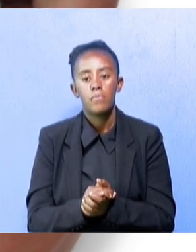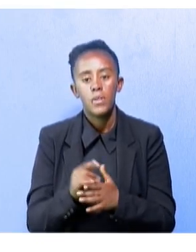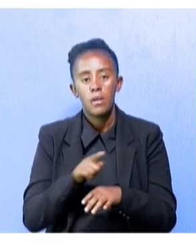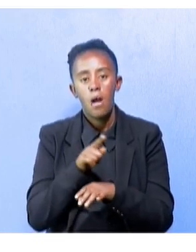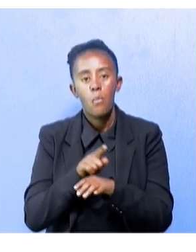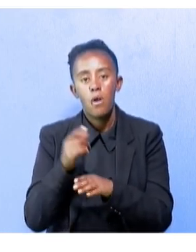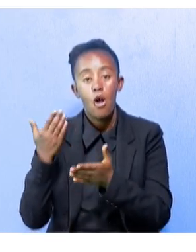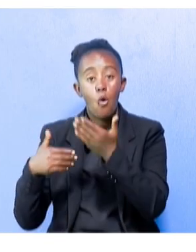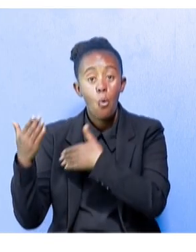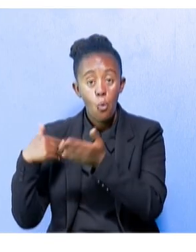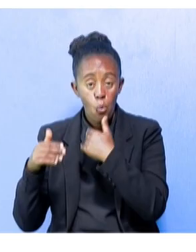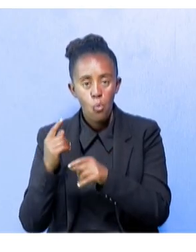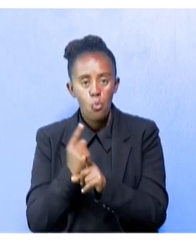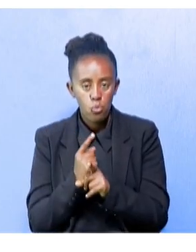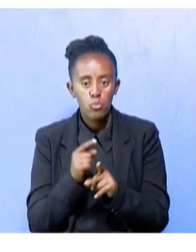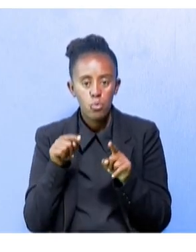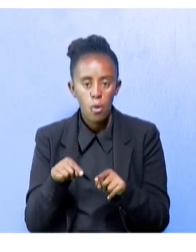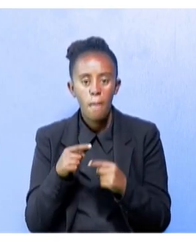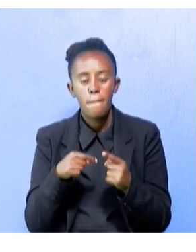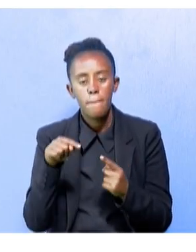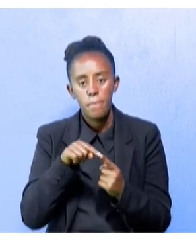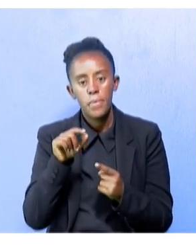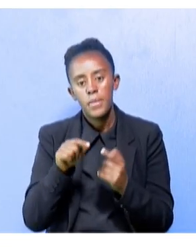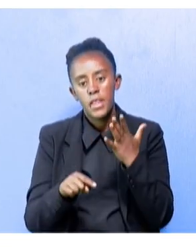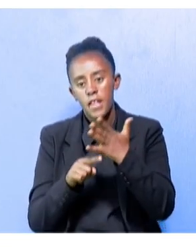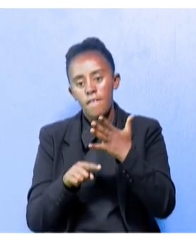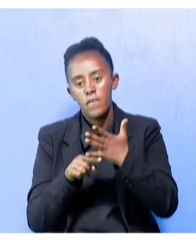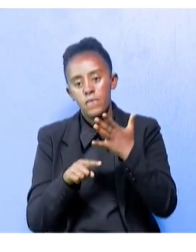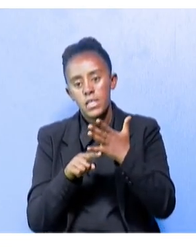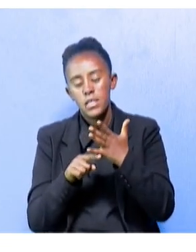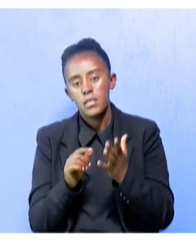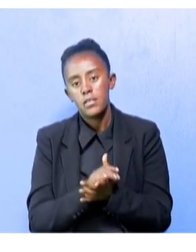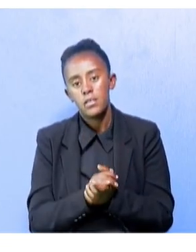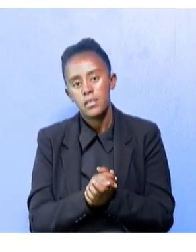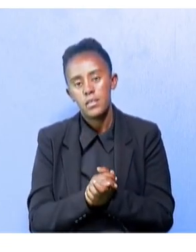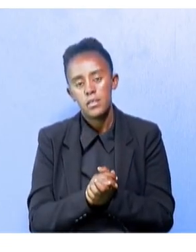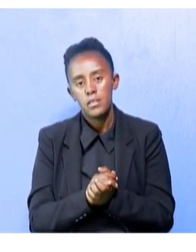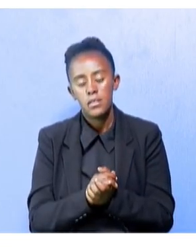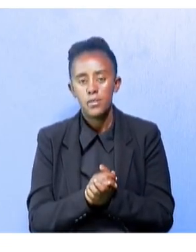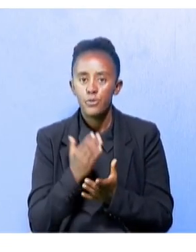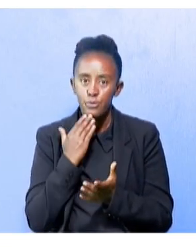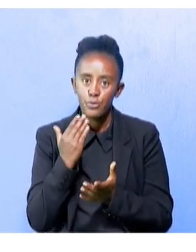All right. I'm going to write the fifth one that is good.